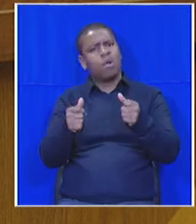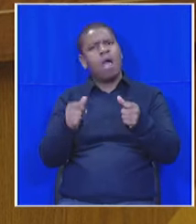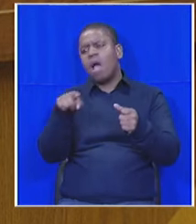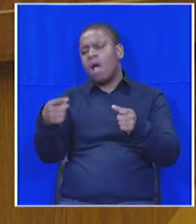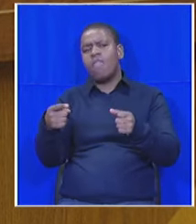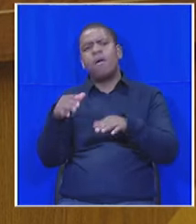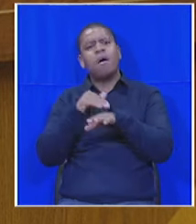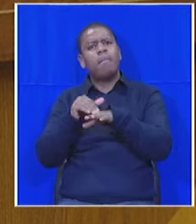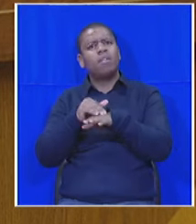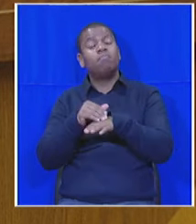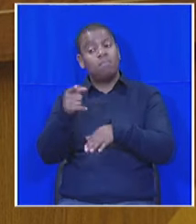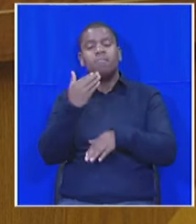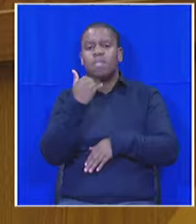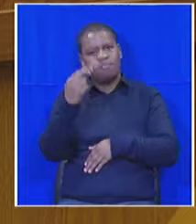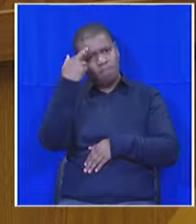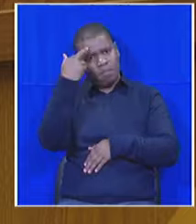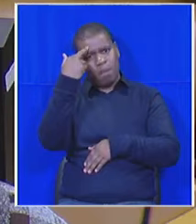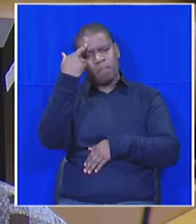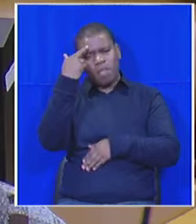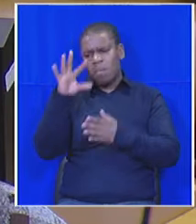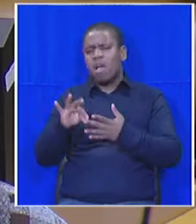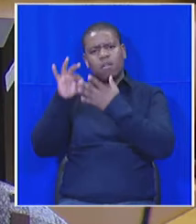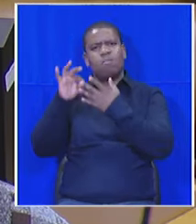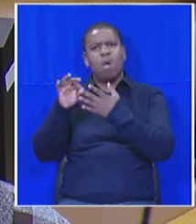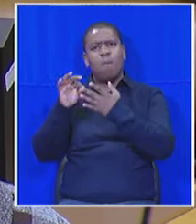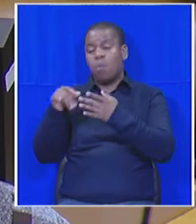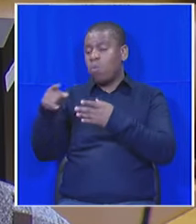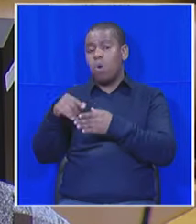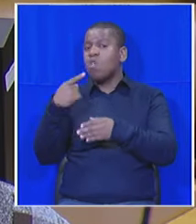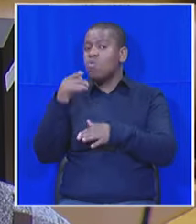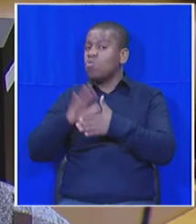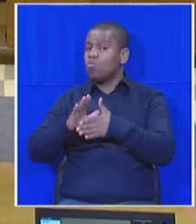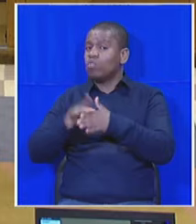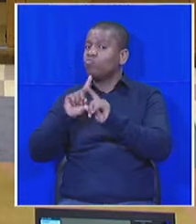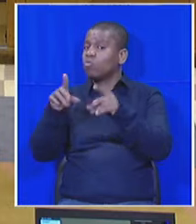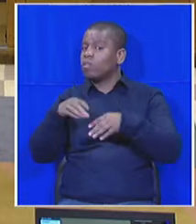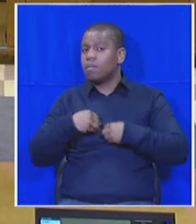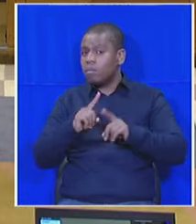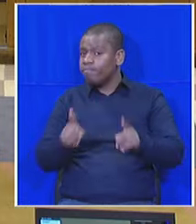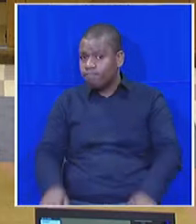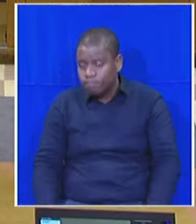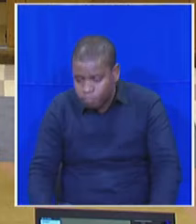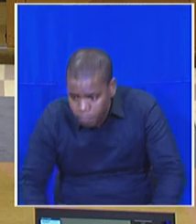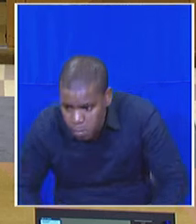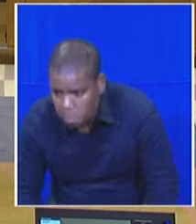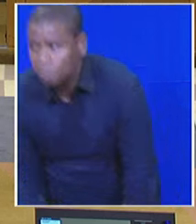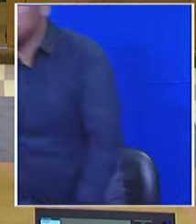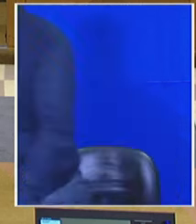apartheid. Just remember that. Be an exception. Don't accept that as the reason. Thank you. Thank you.